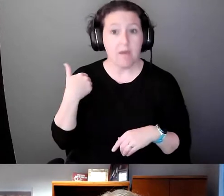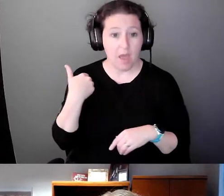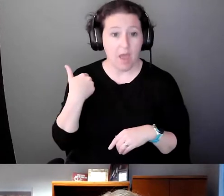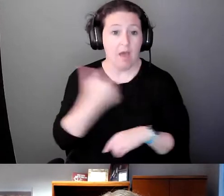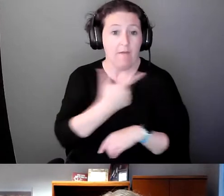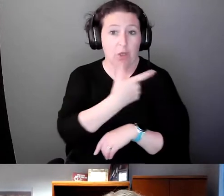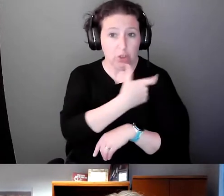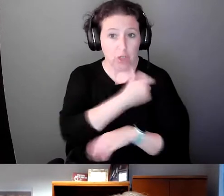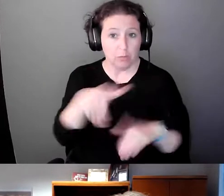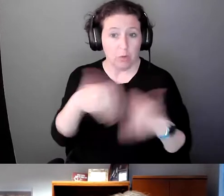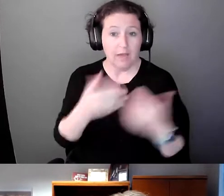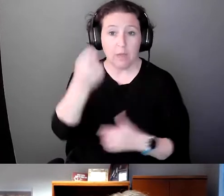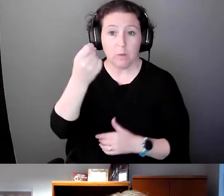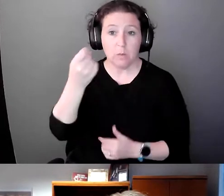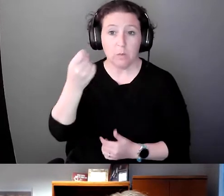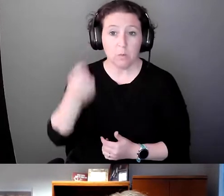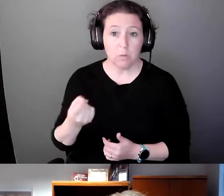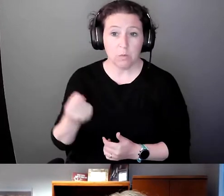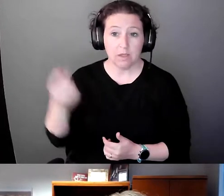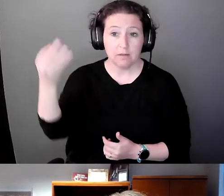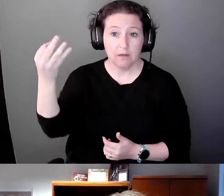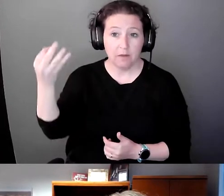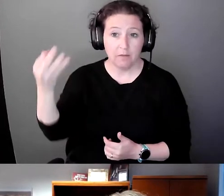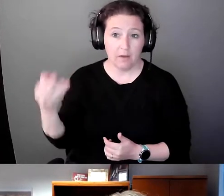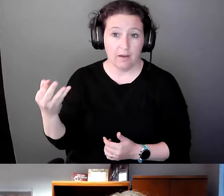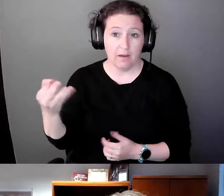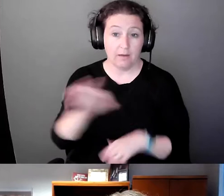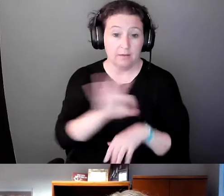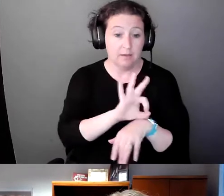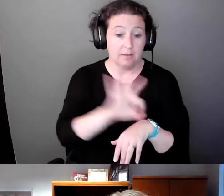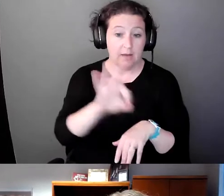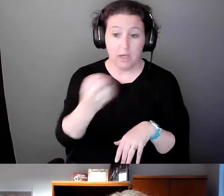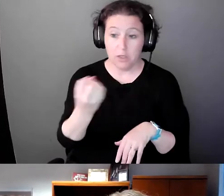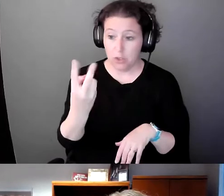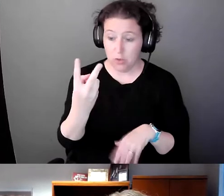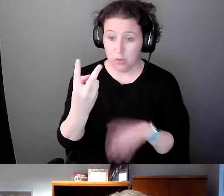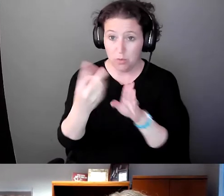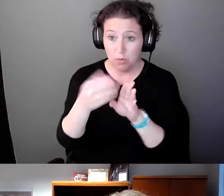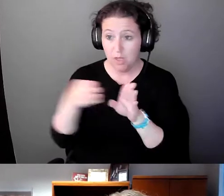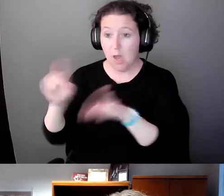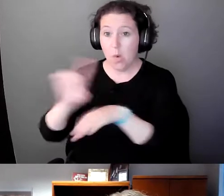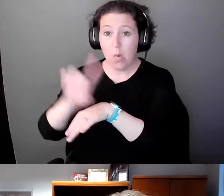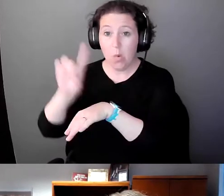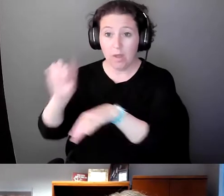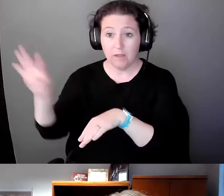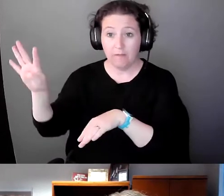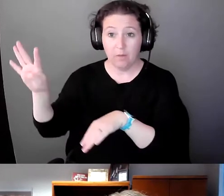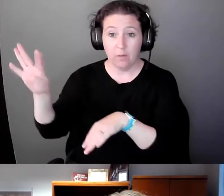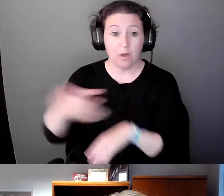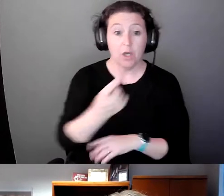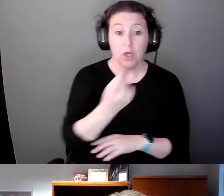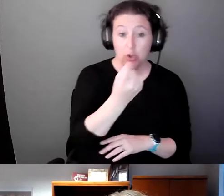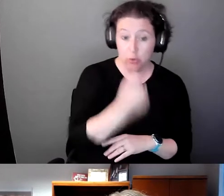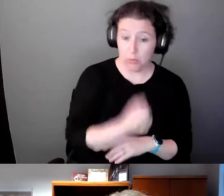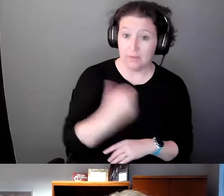and Fridays from 9 to noon and 1 to 4 p.m. On Tuesdays, we offer Johnson &